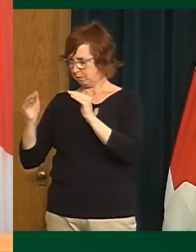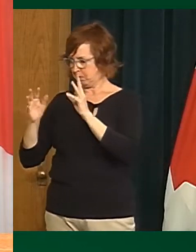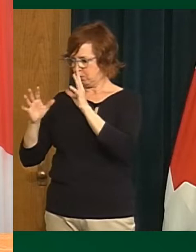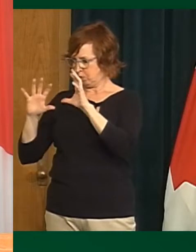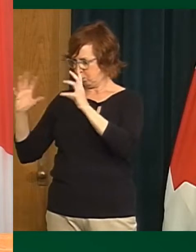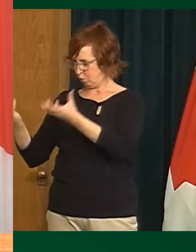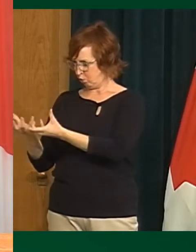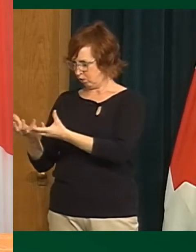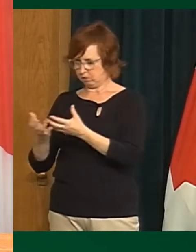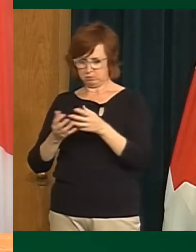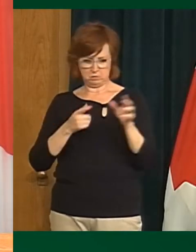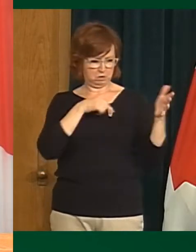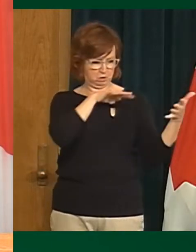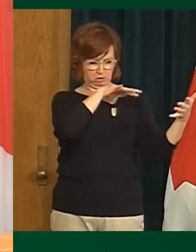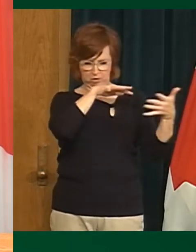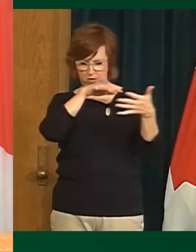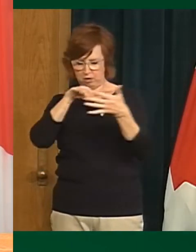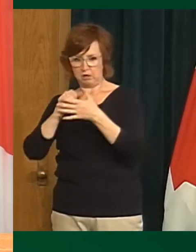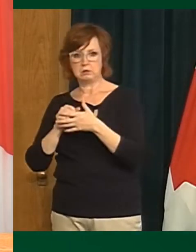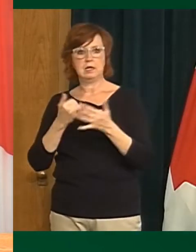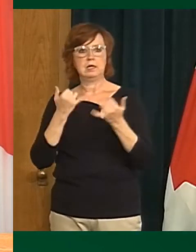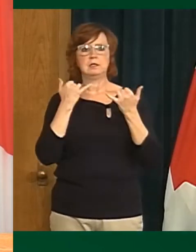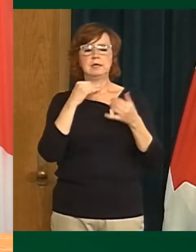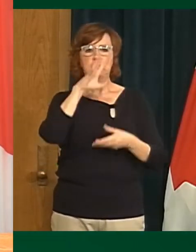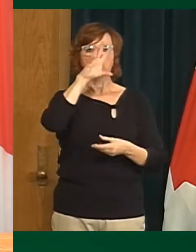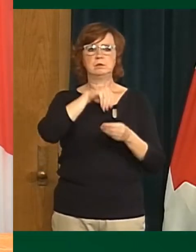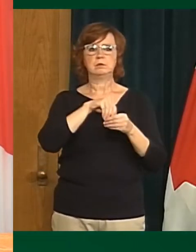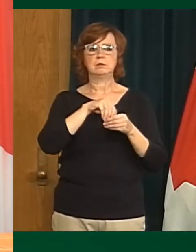of today, we are at